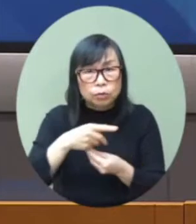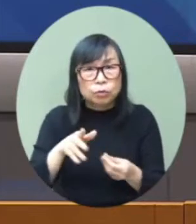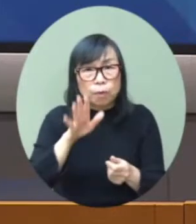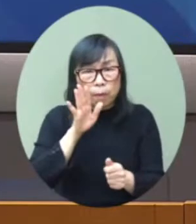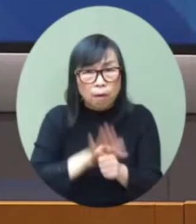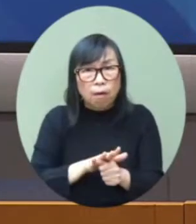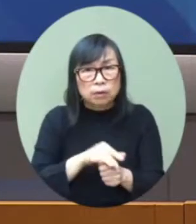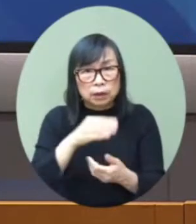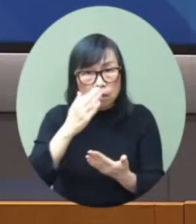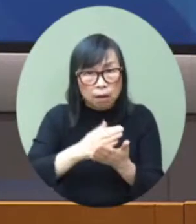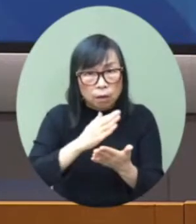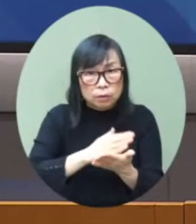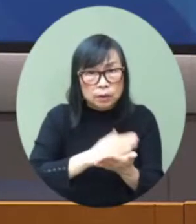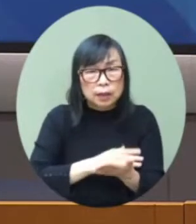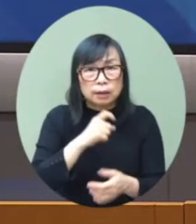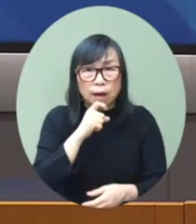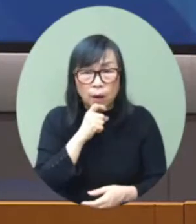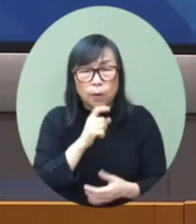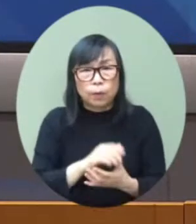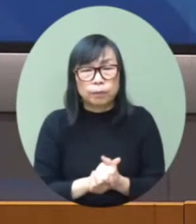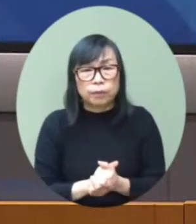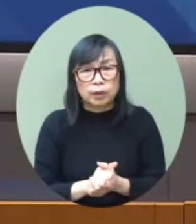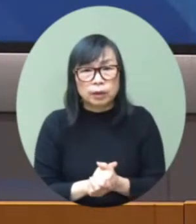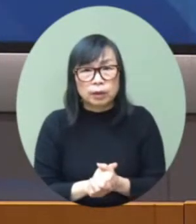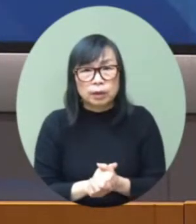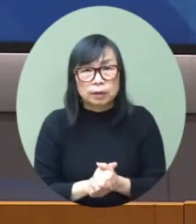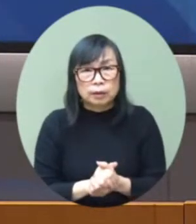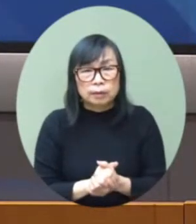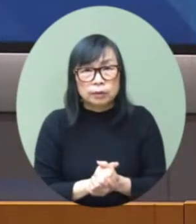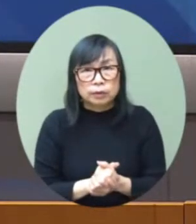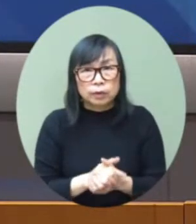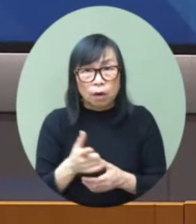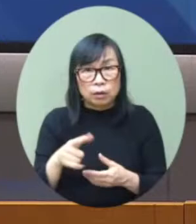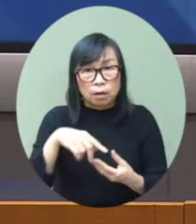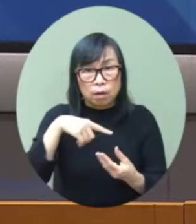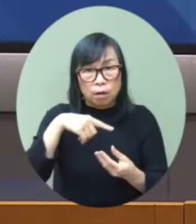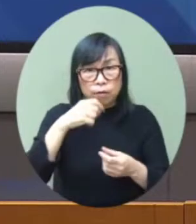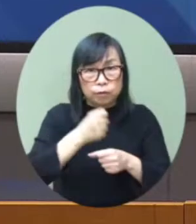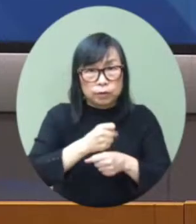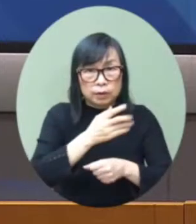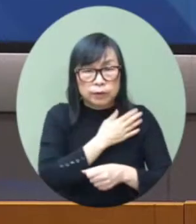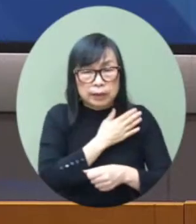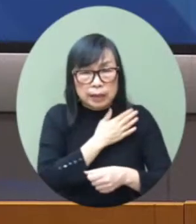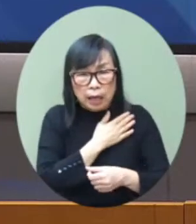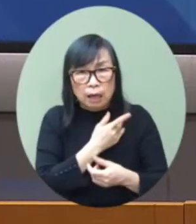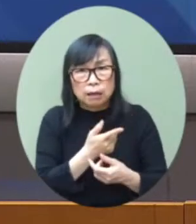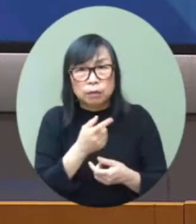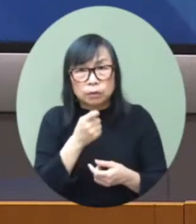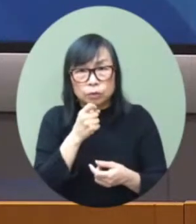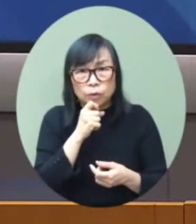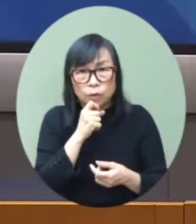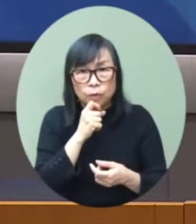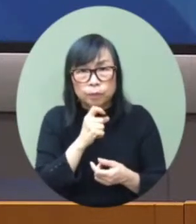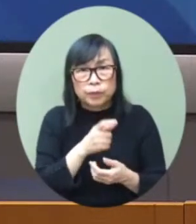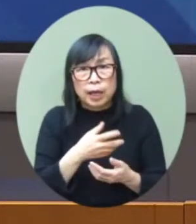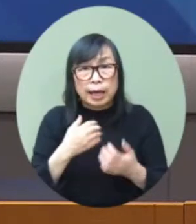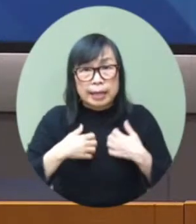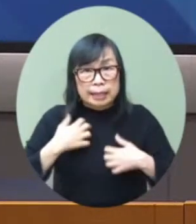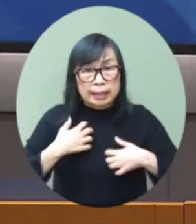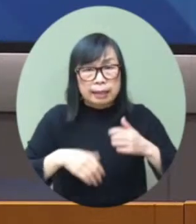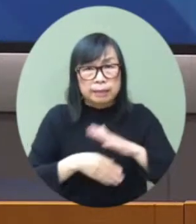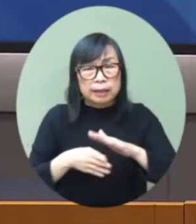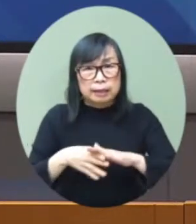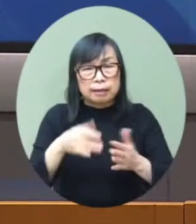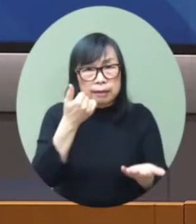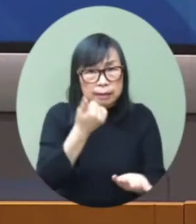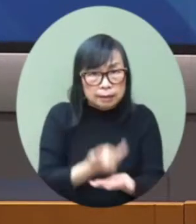body identification and claiming. I would like to say that our department is also involved in the assistance.